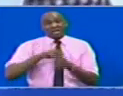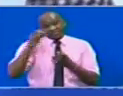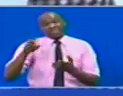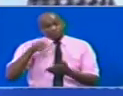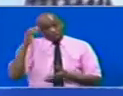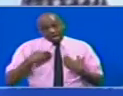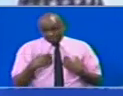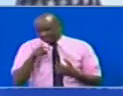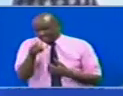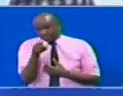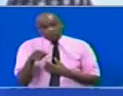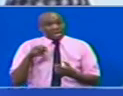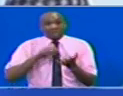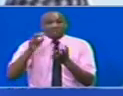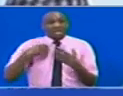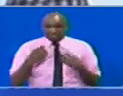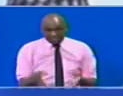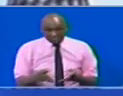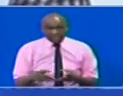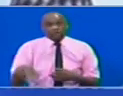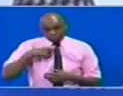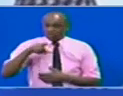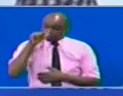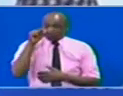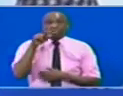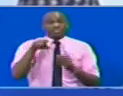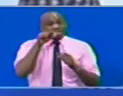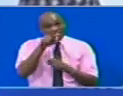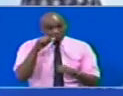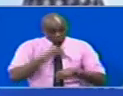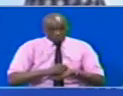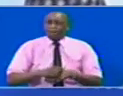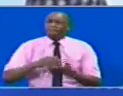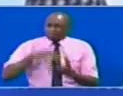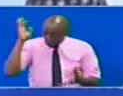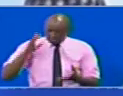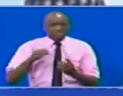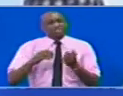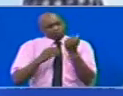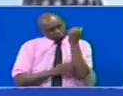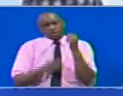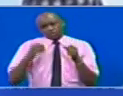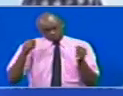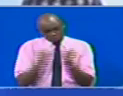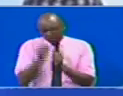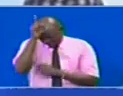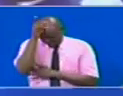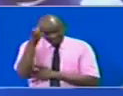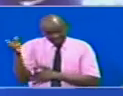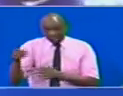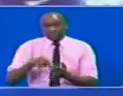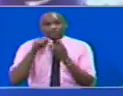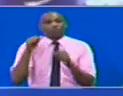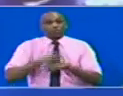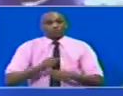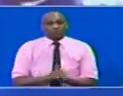are disadvantaged. And we have chose and selected the most disadvantaged remote special schools. We'd